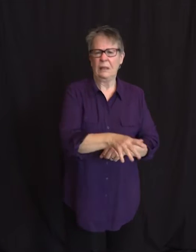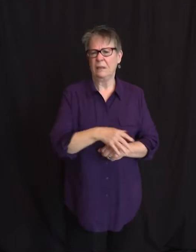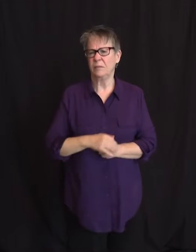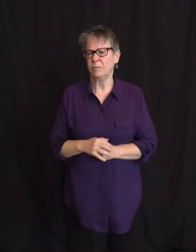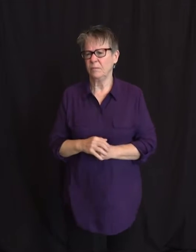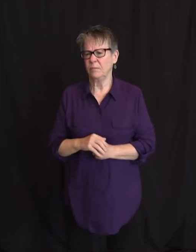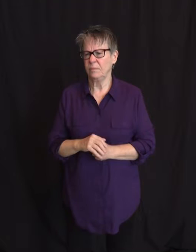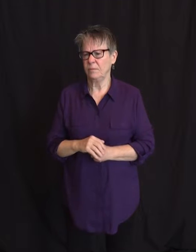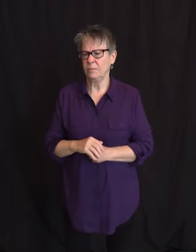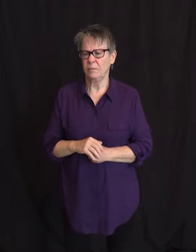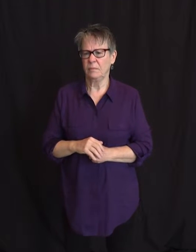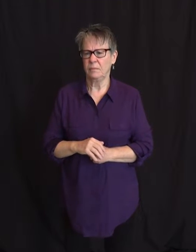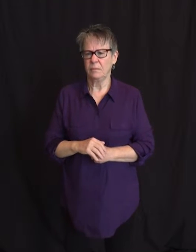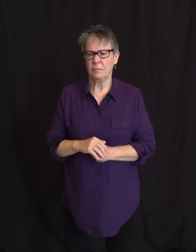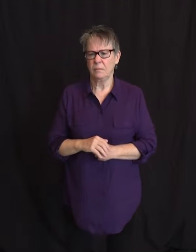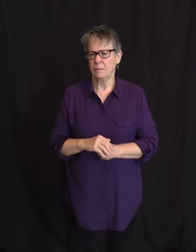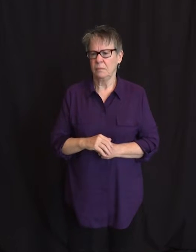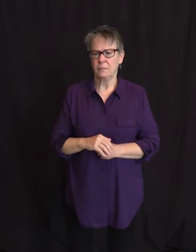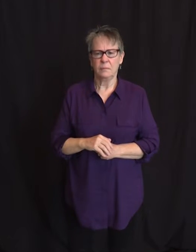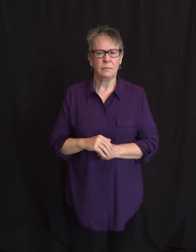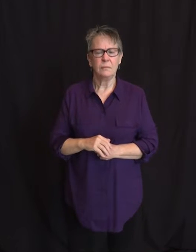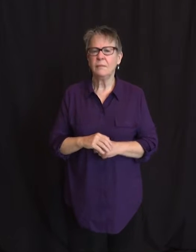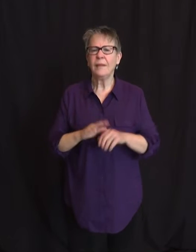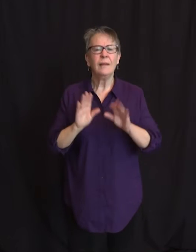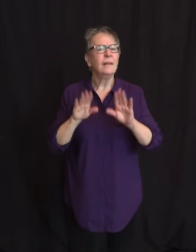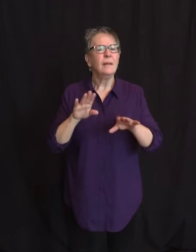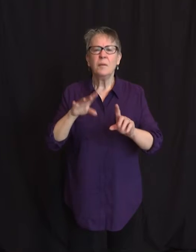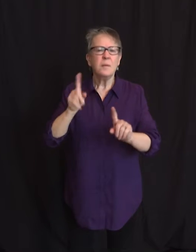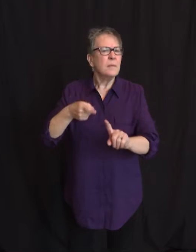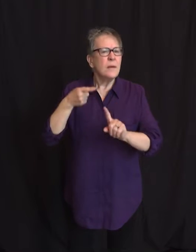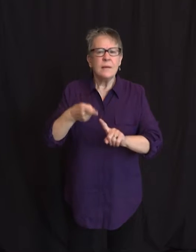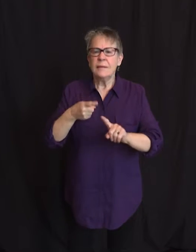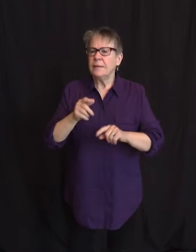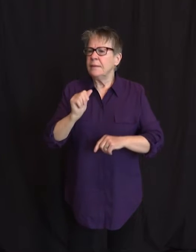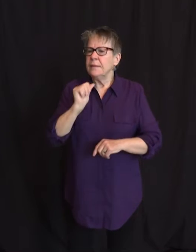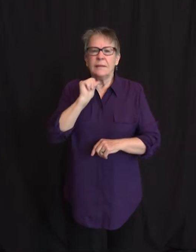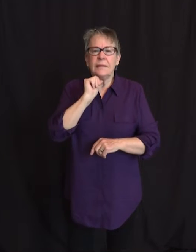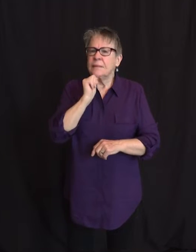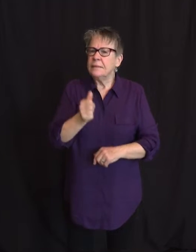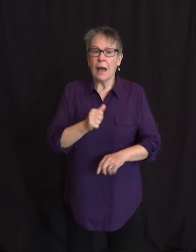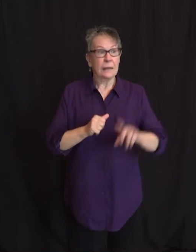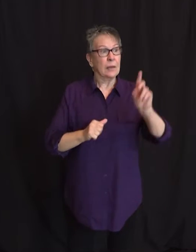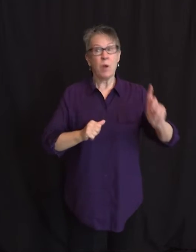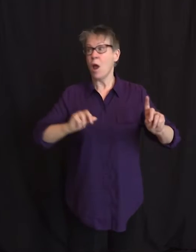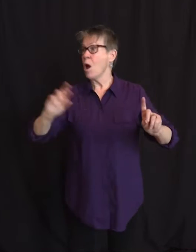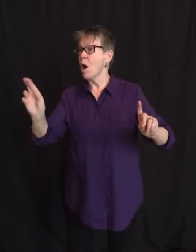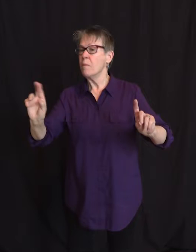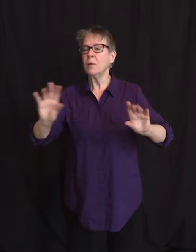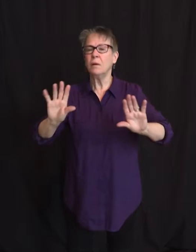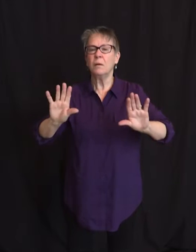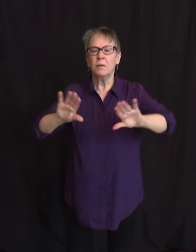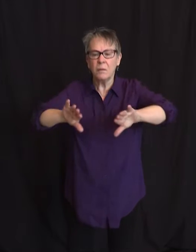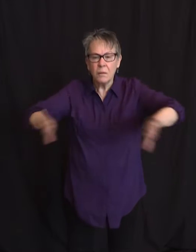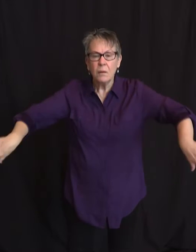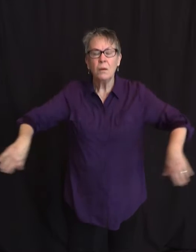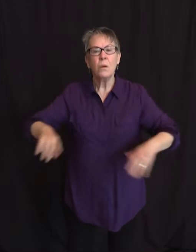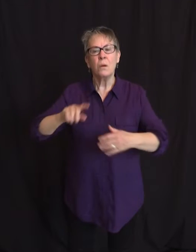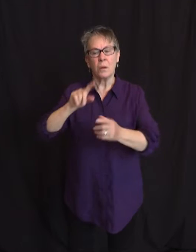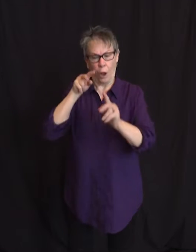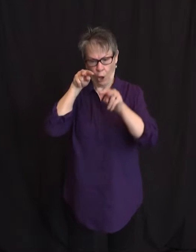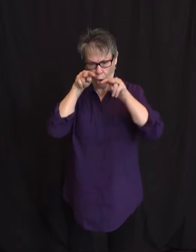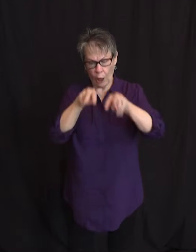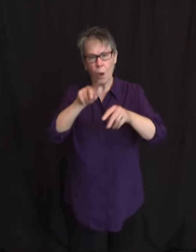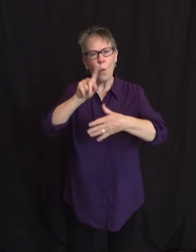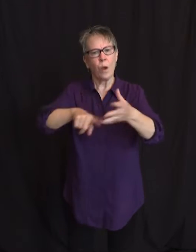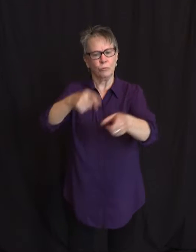right for our state, for our people, for our country. And I said what I said last week, I would have said it